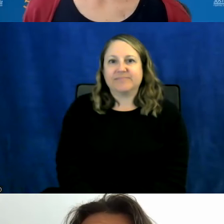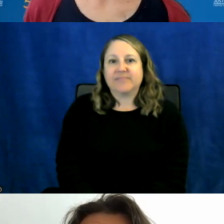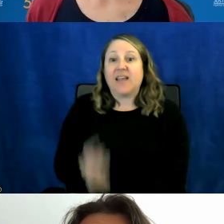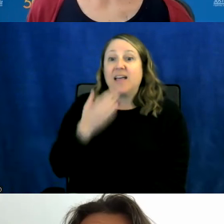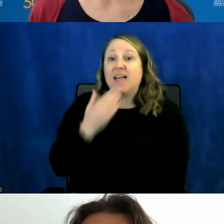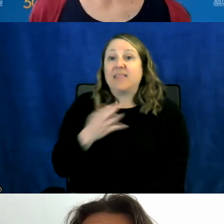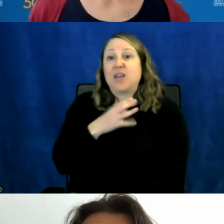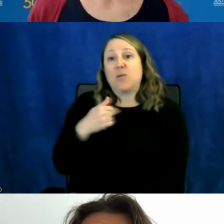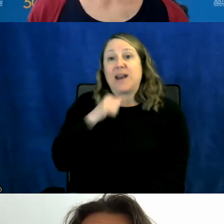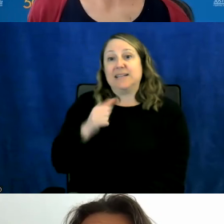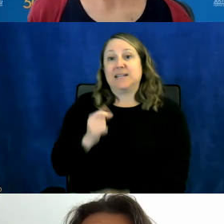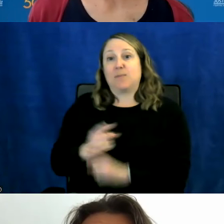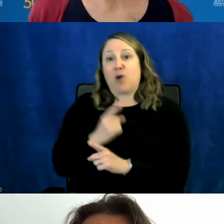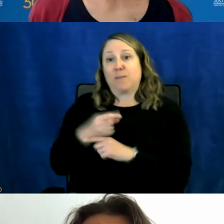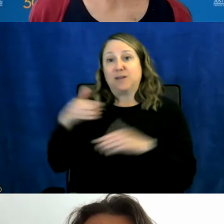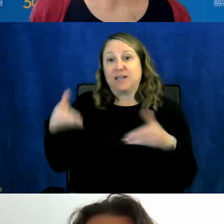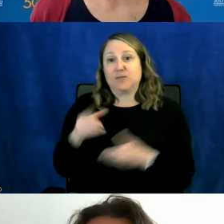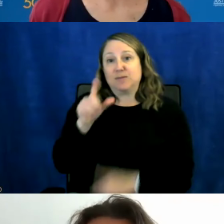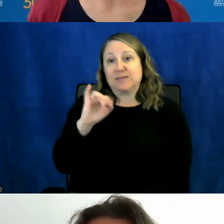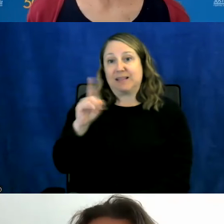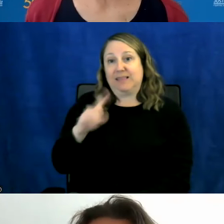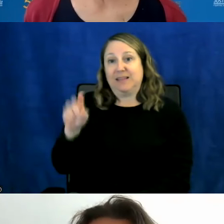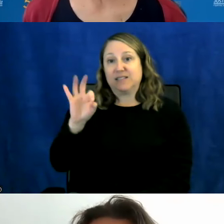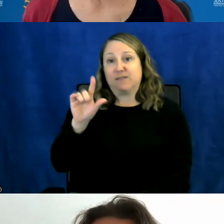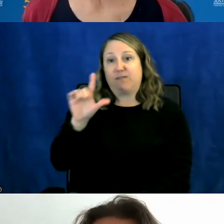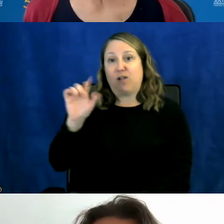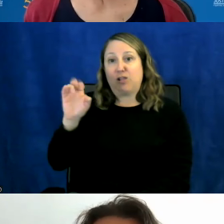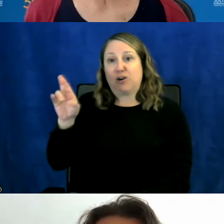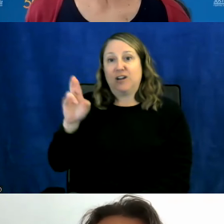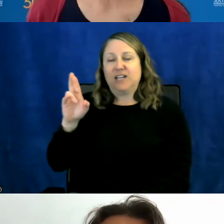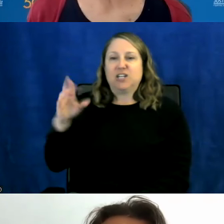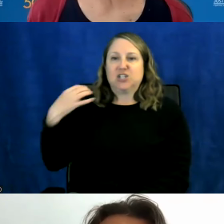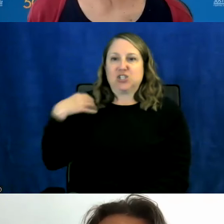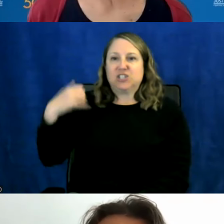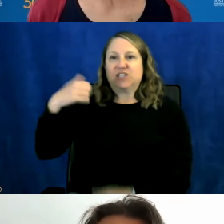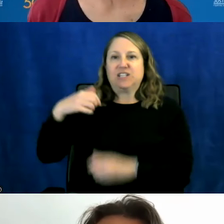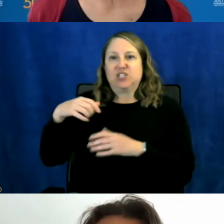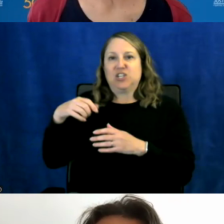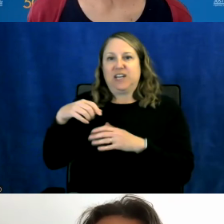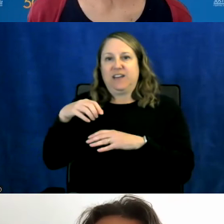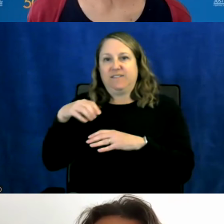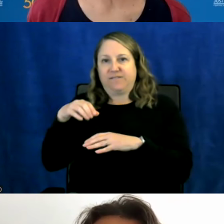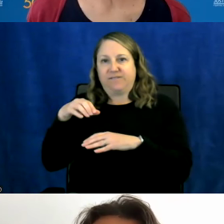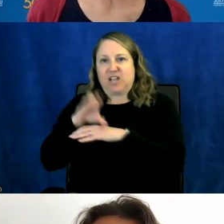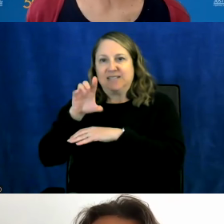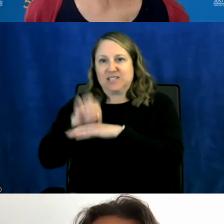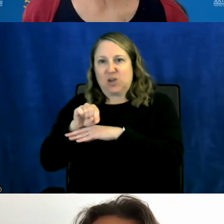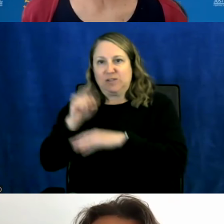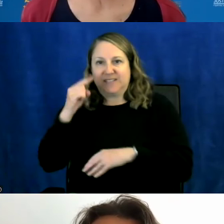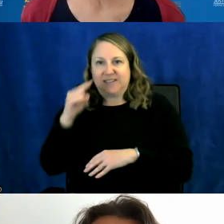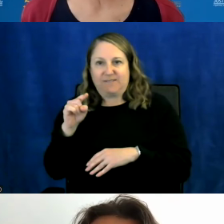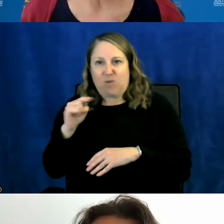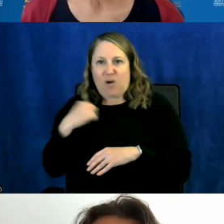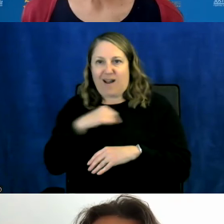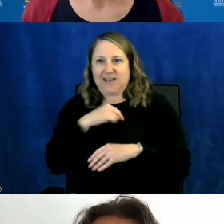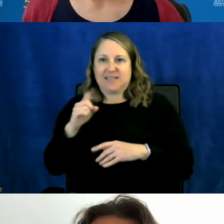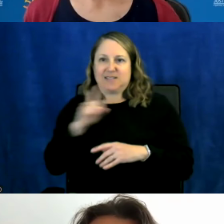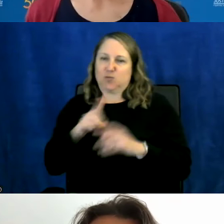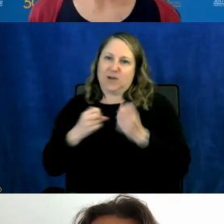Liz Fuller, who is the Chief Consultant for Aging and Long-Term Care Committee and has been a champion of this bill. And so we really thank